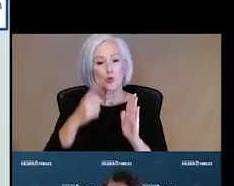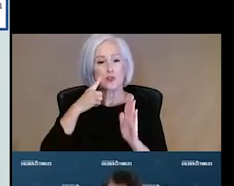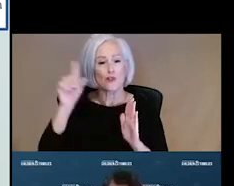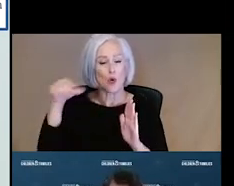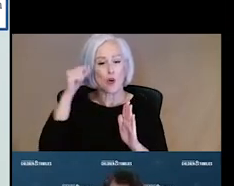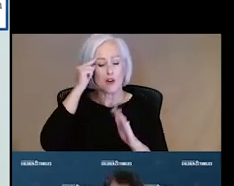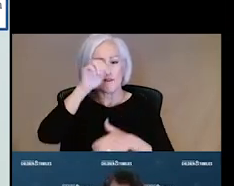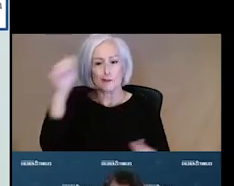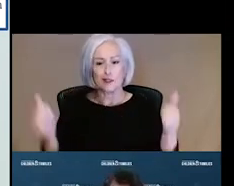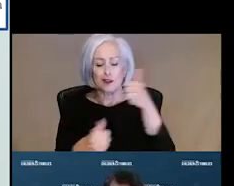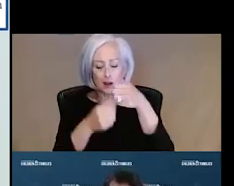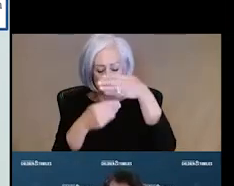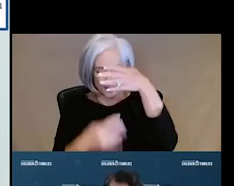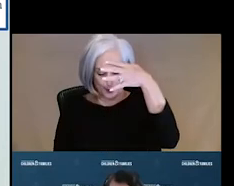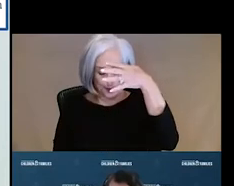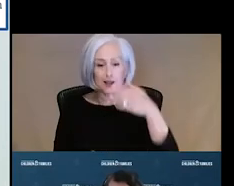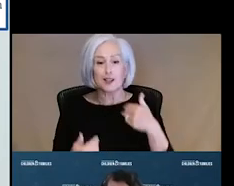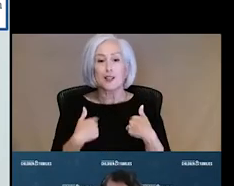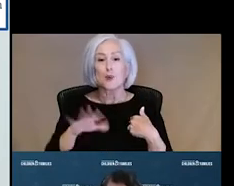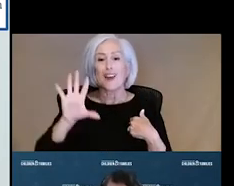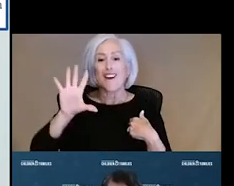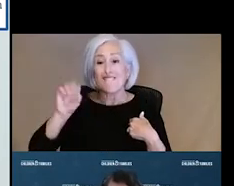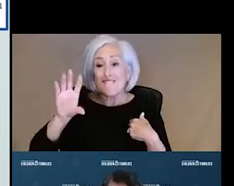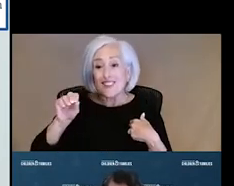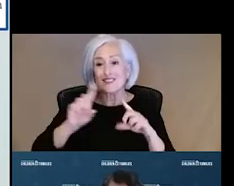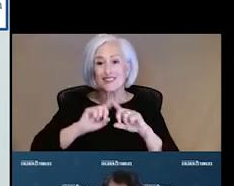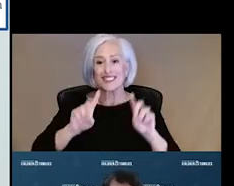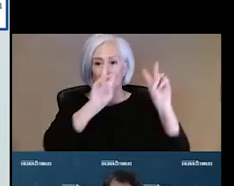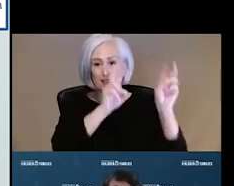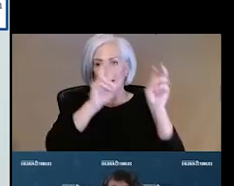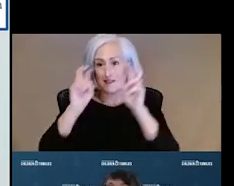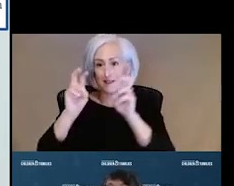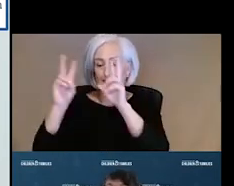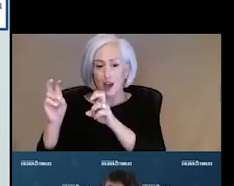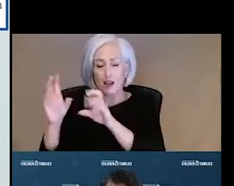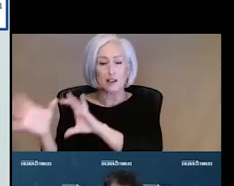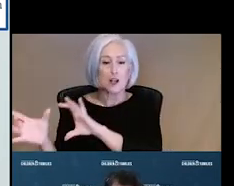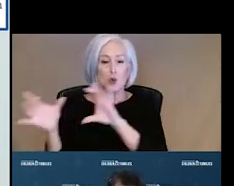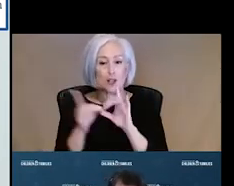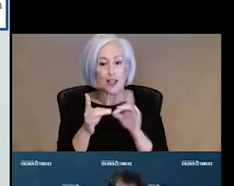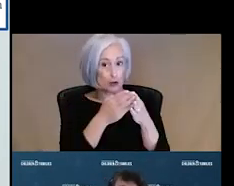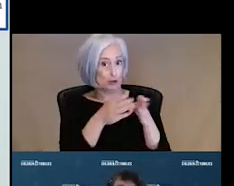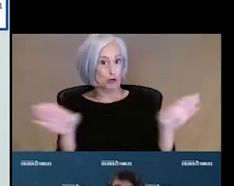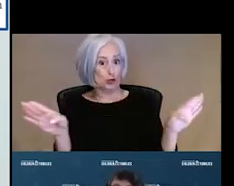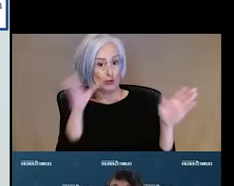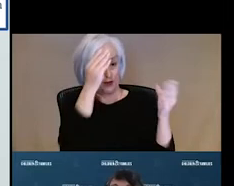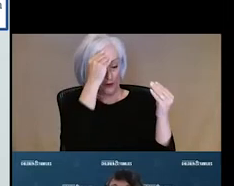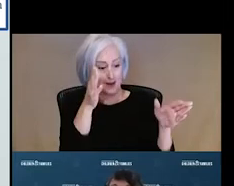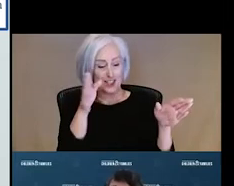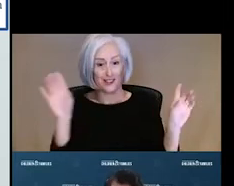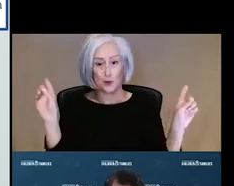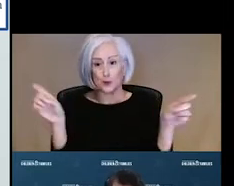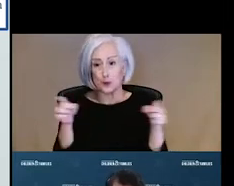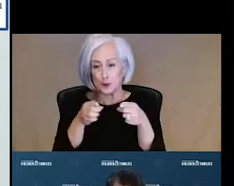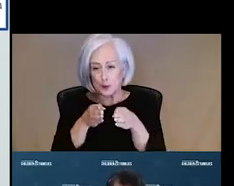is divided into 50 titles that represent broad areas subject to federal regulations. Title